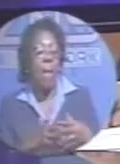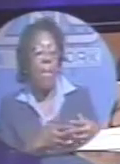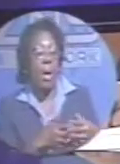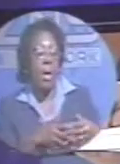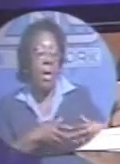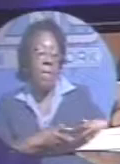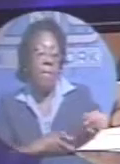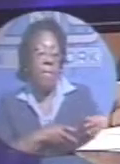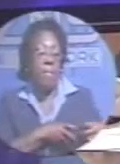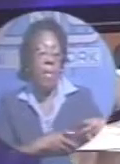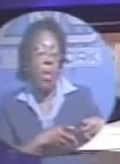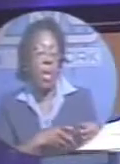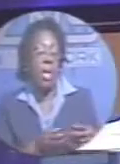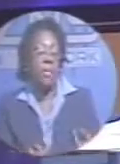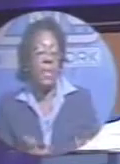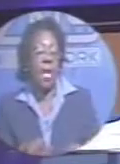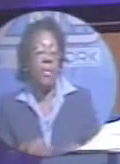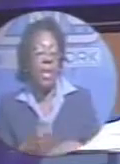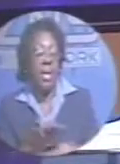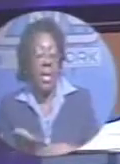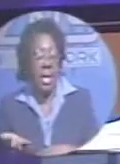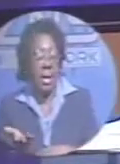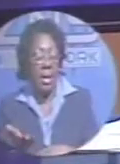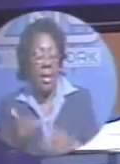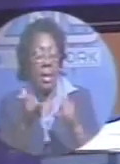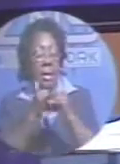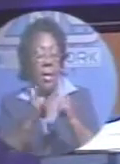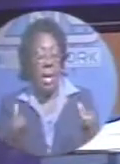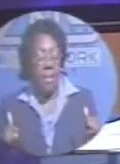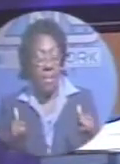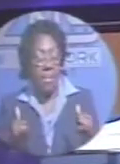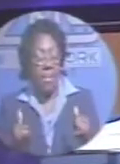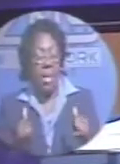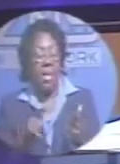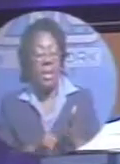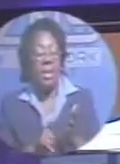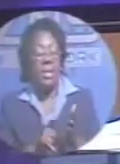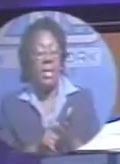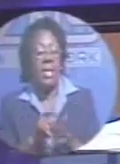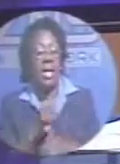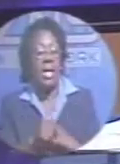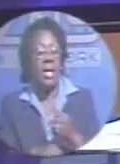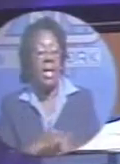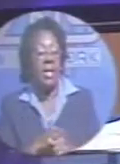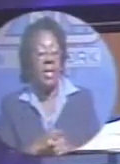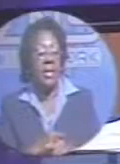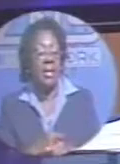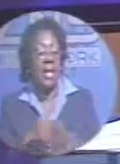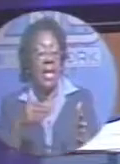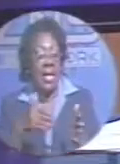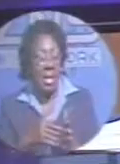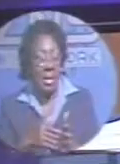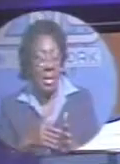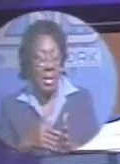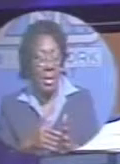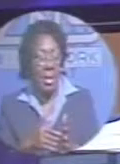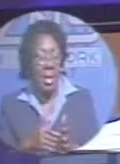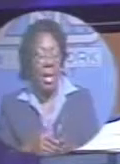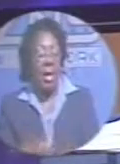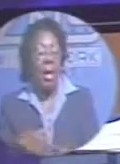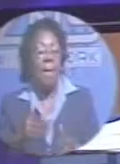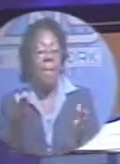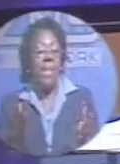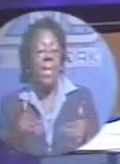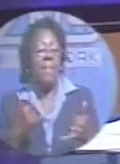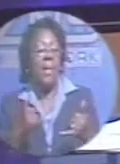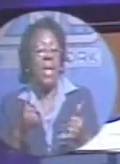the Bahamas during the summer months. And this year will be no different, thanks to the Mission Academy out of the United States. A big-name NFL player will be in town